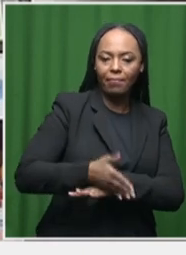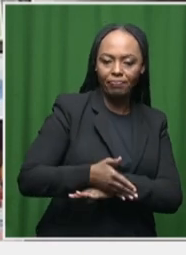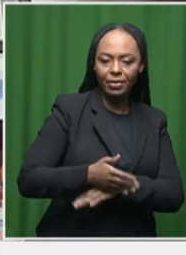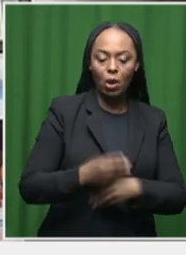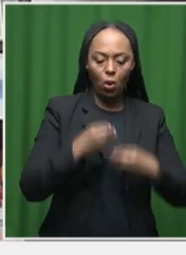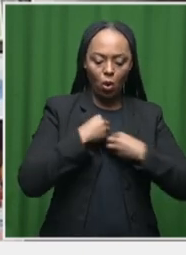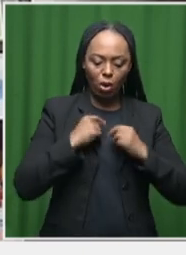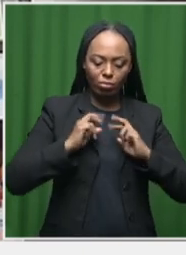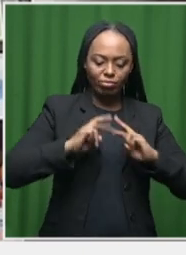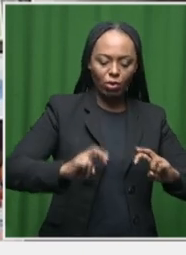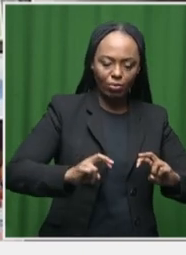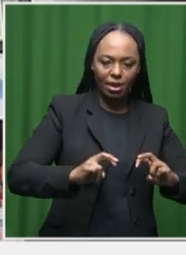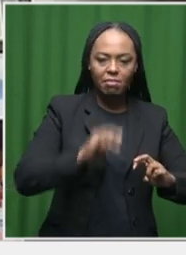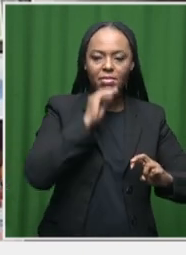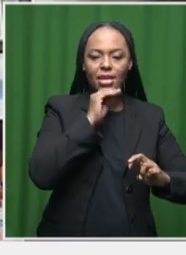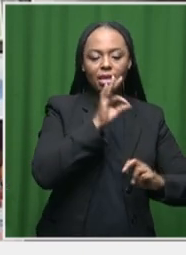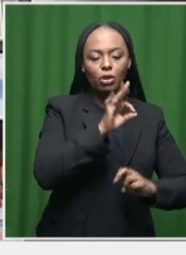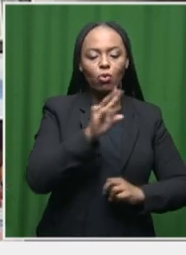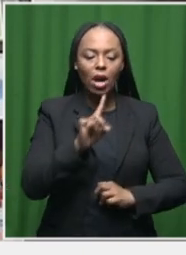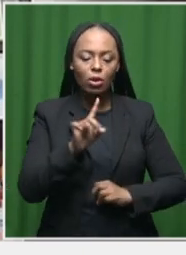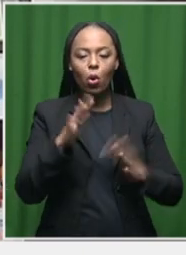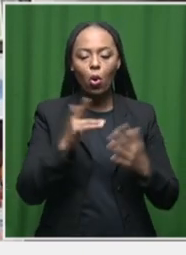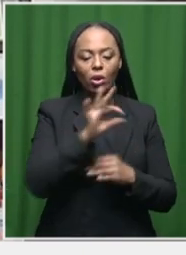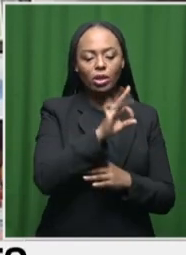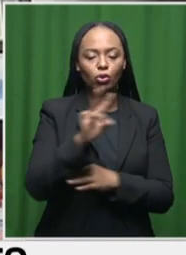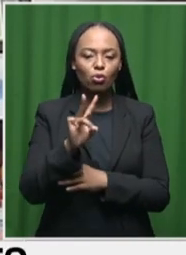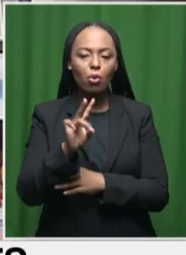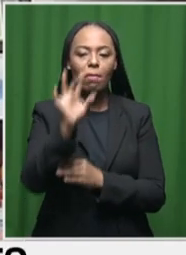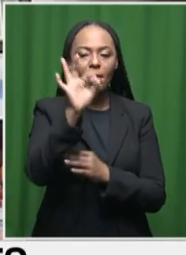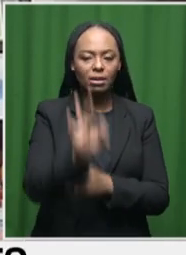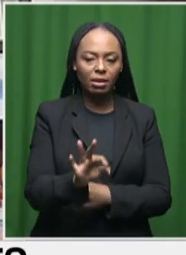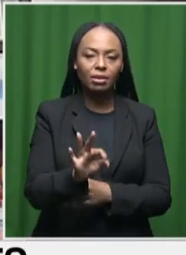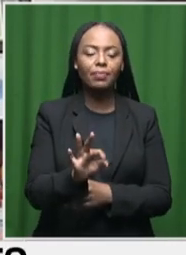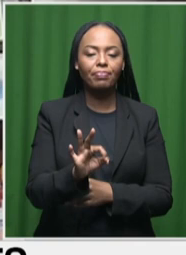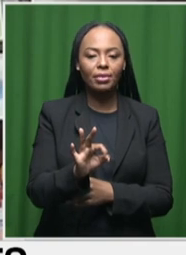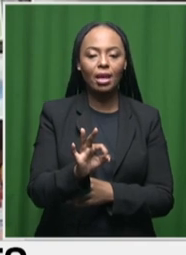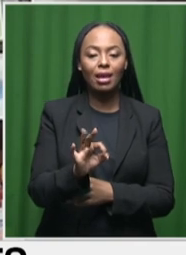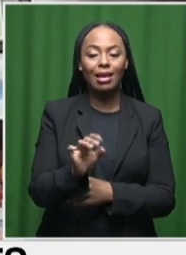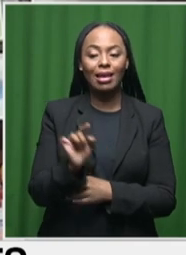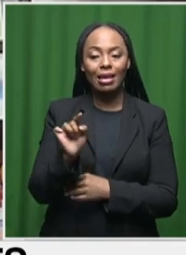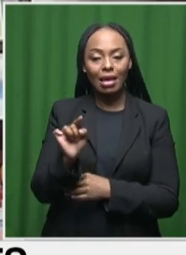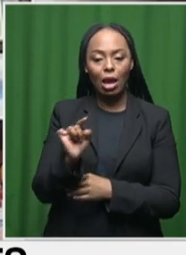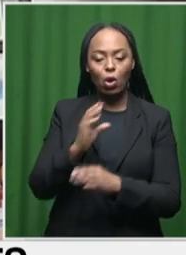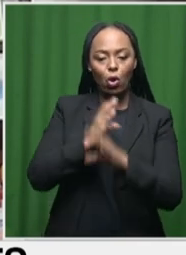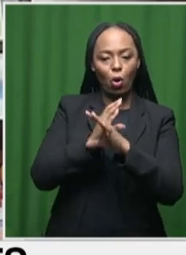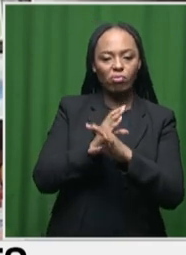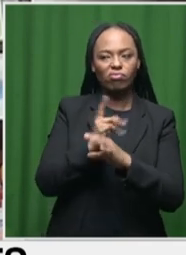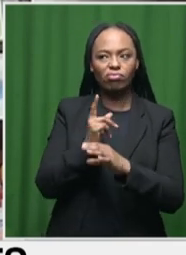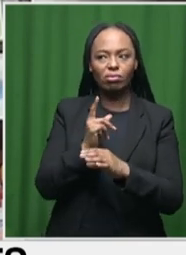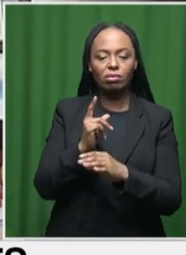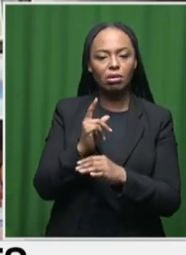at 31 or 32%. And in the Report poll, it was a couple of points